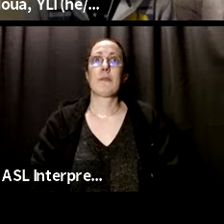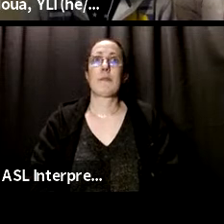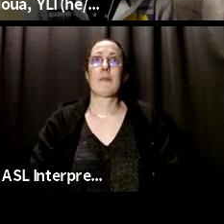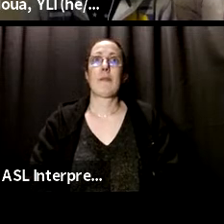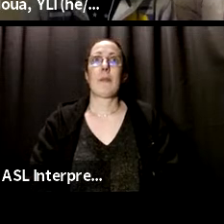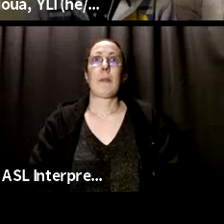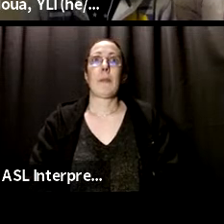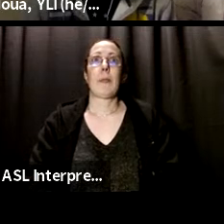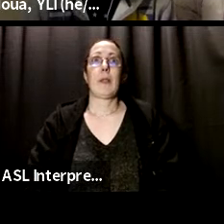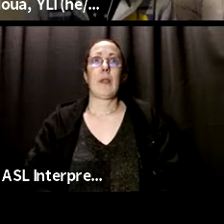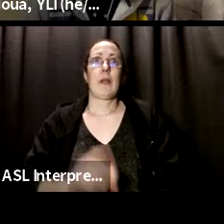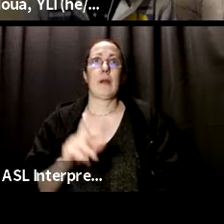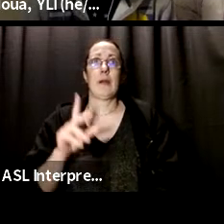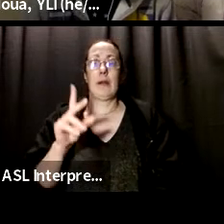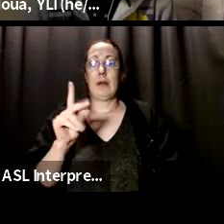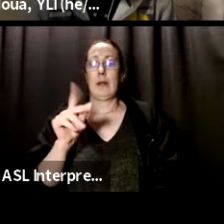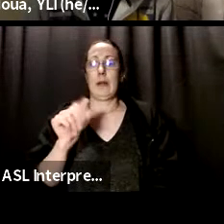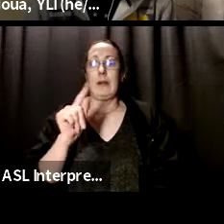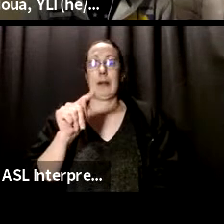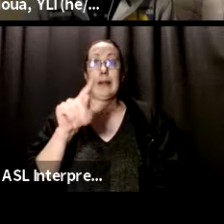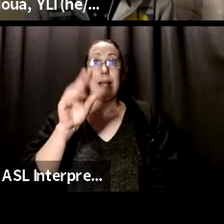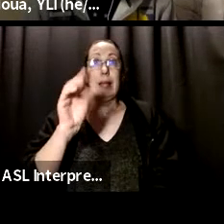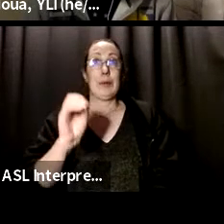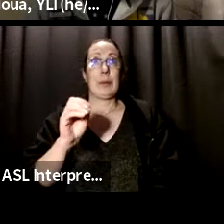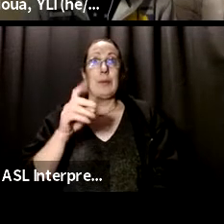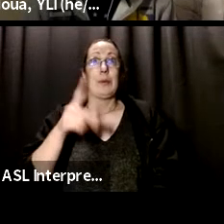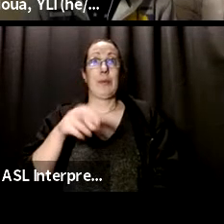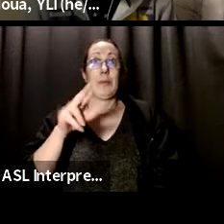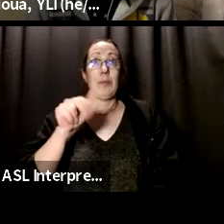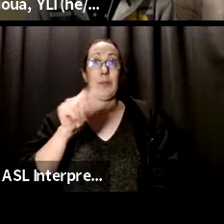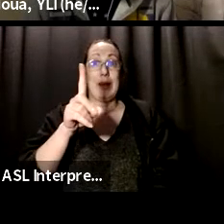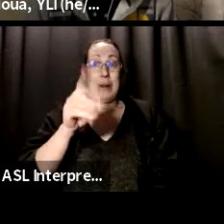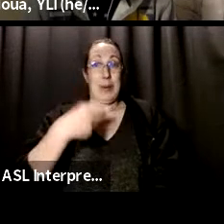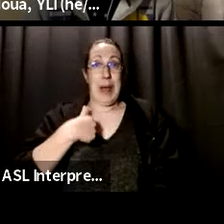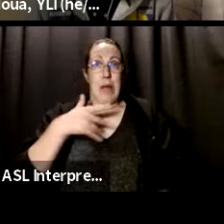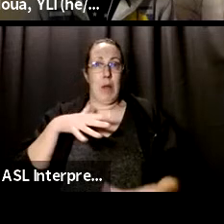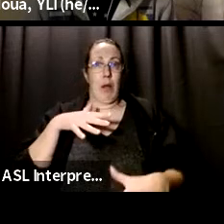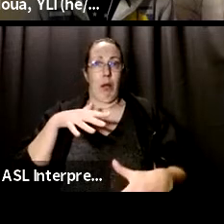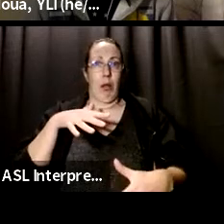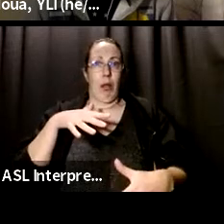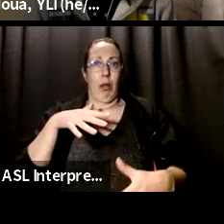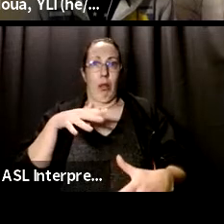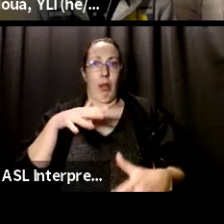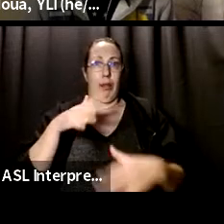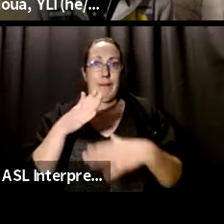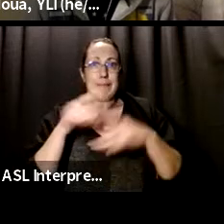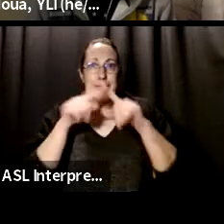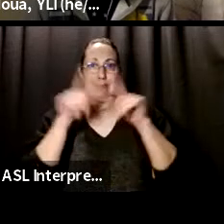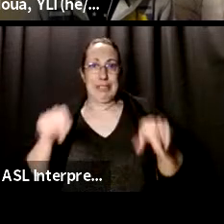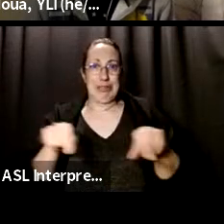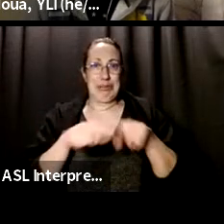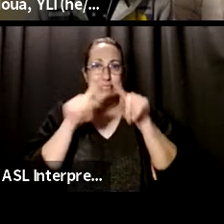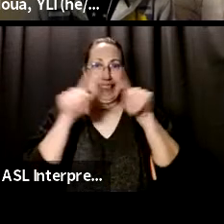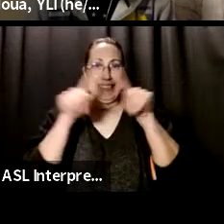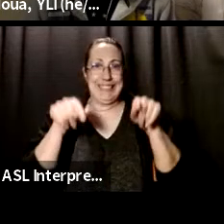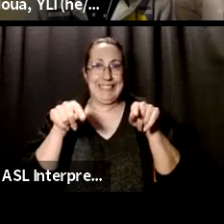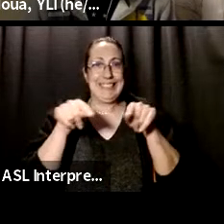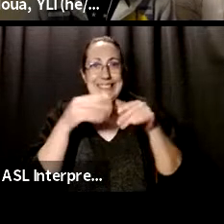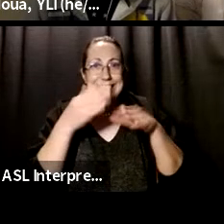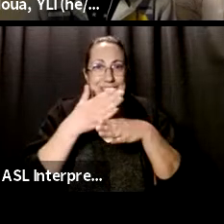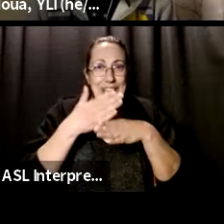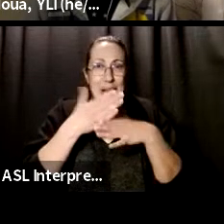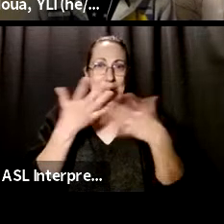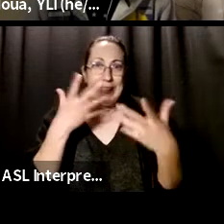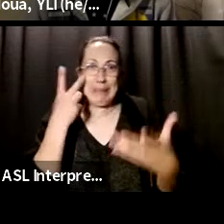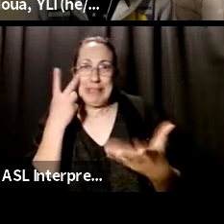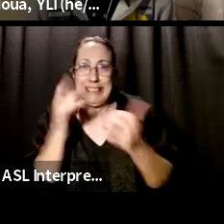Thank you. Now I'm nervous about screen sharing after Michael. But let me see how this goes.